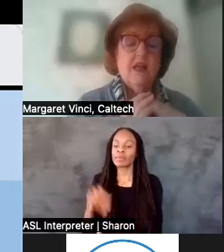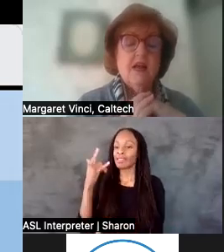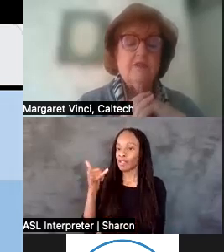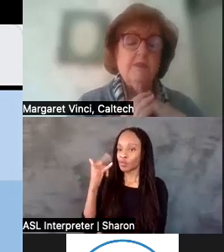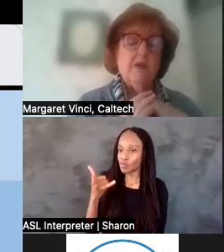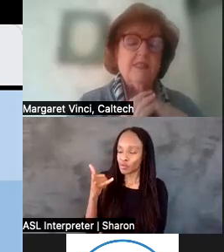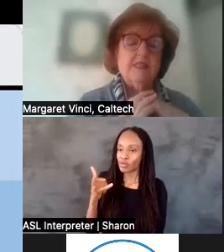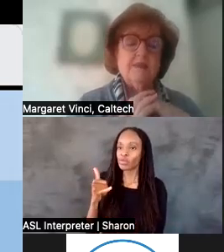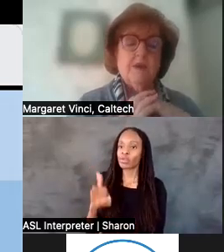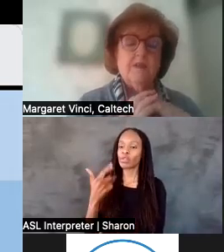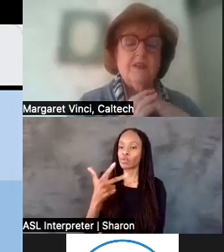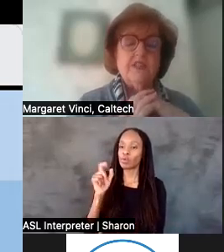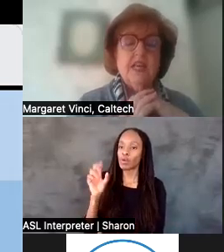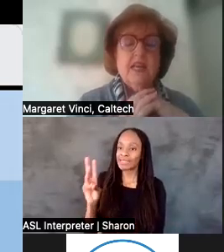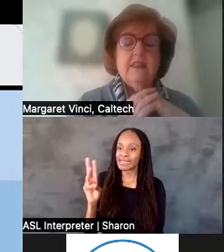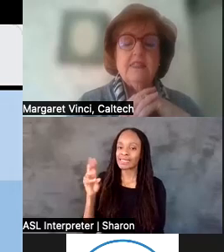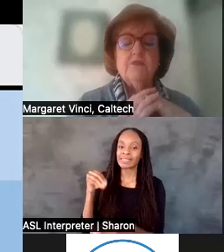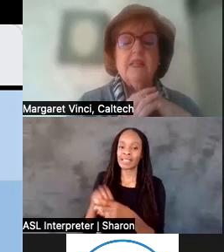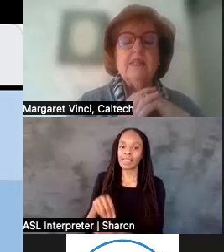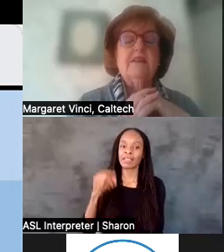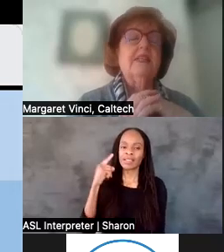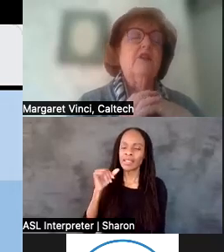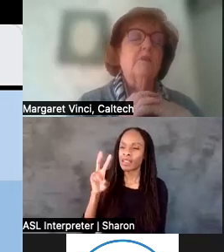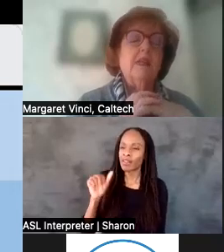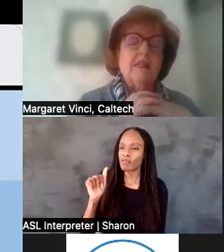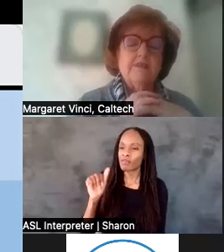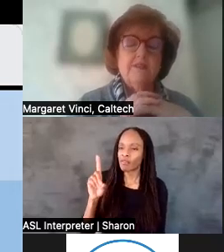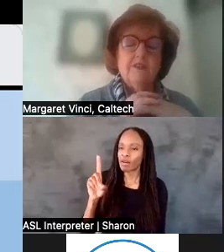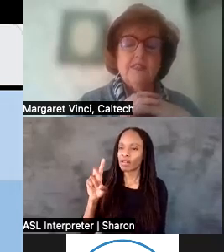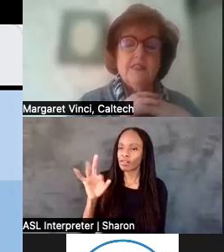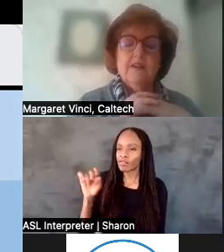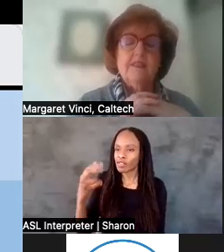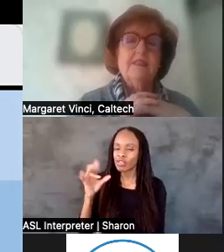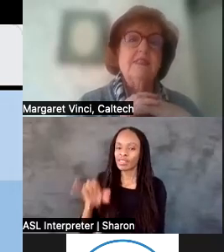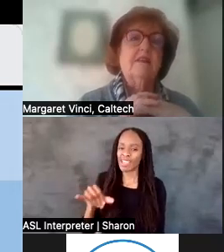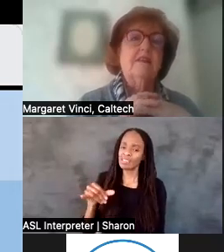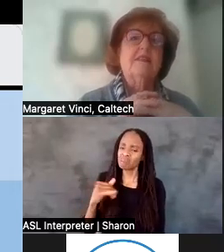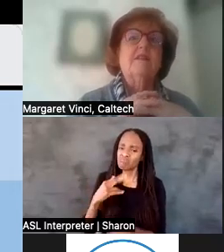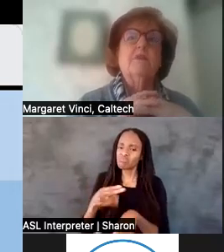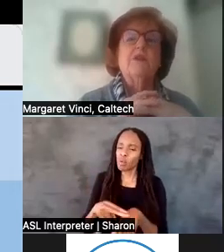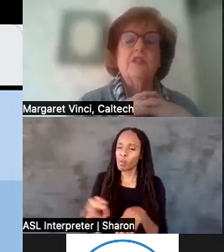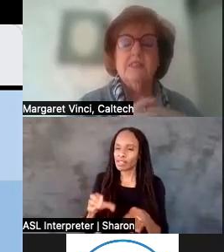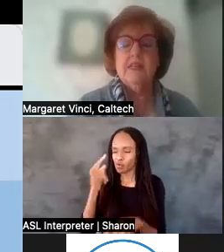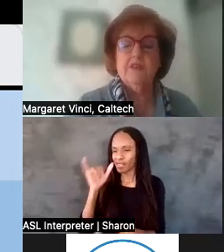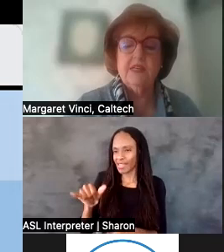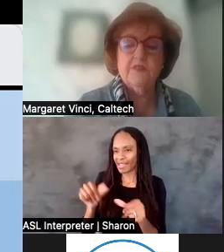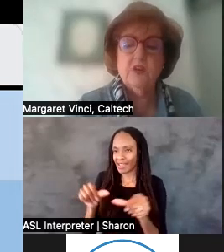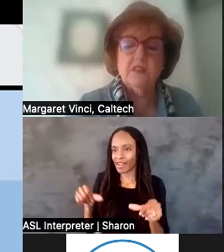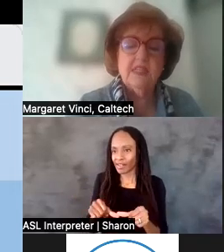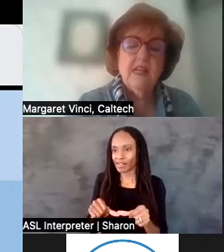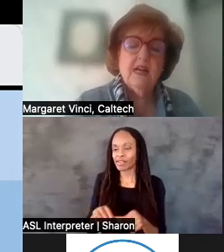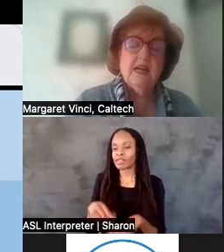California, 3.6 in Bodfish, and this is relatively normal activity for this area. This is down at the southern portion of the San